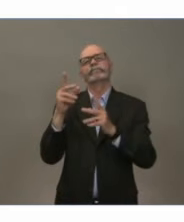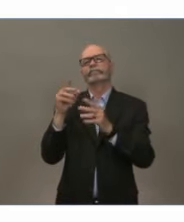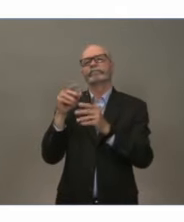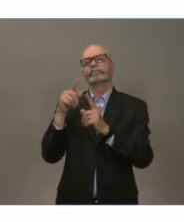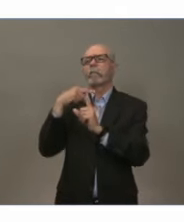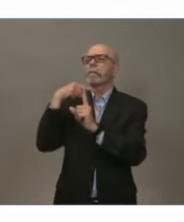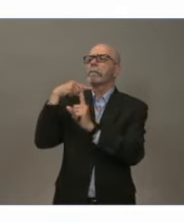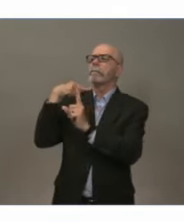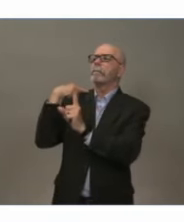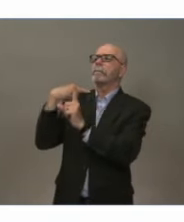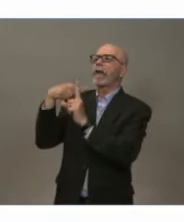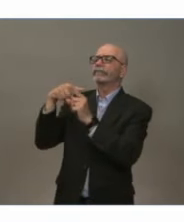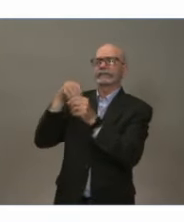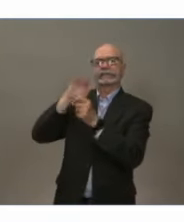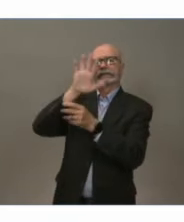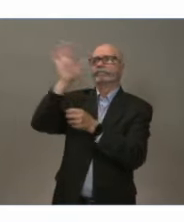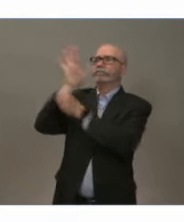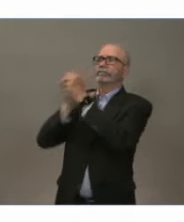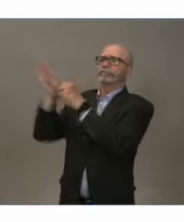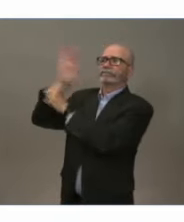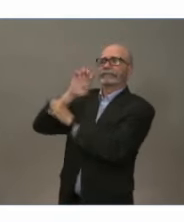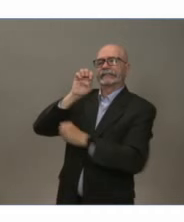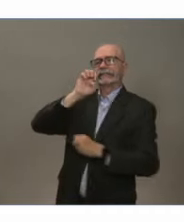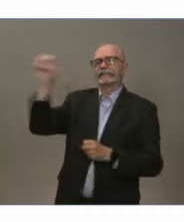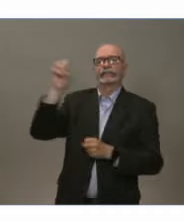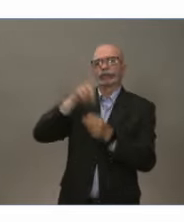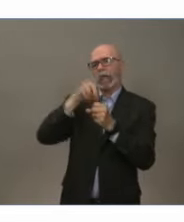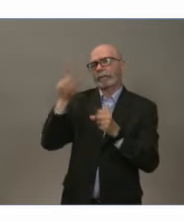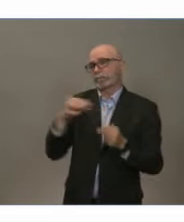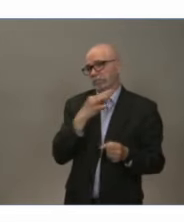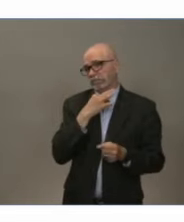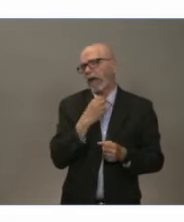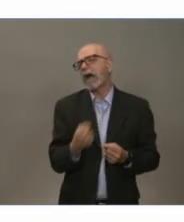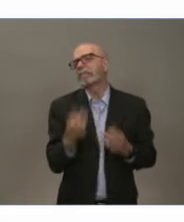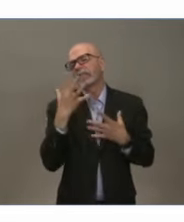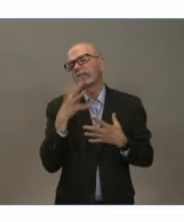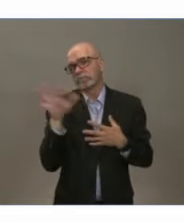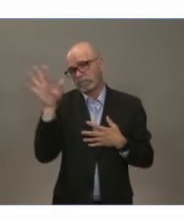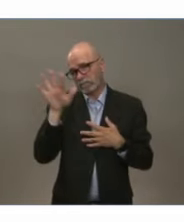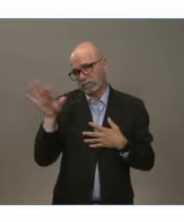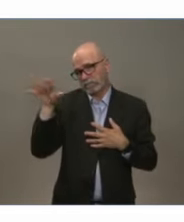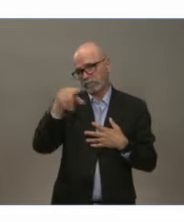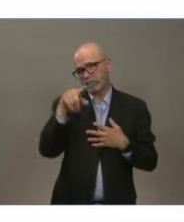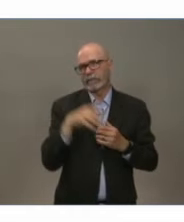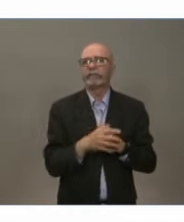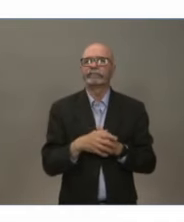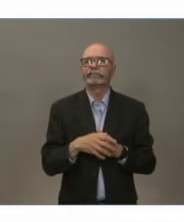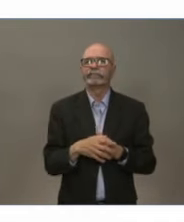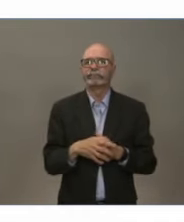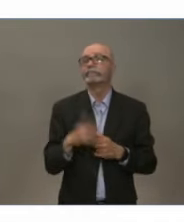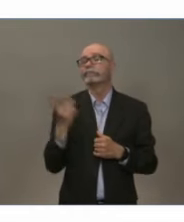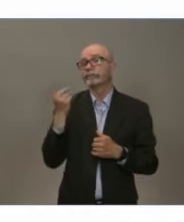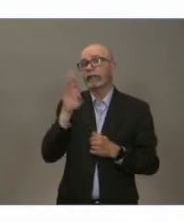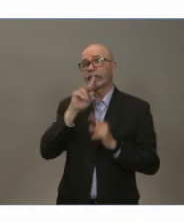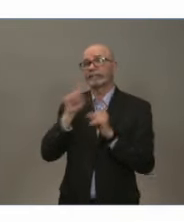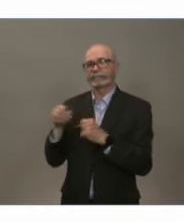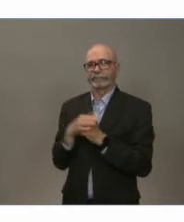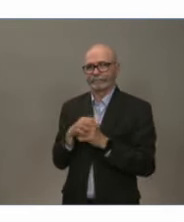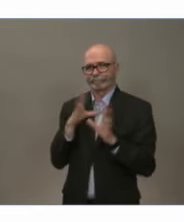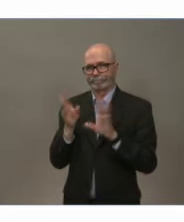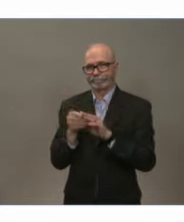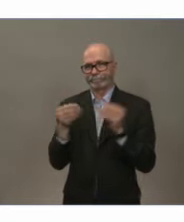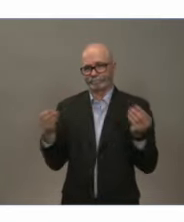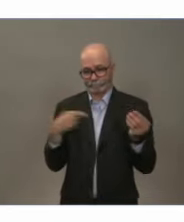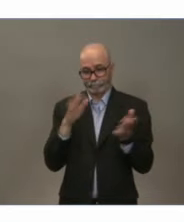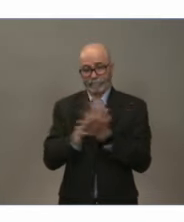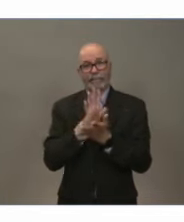COVID. Do we have a current tally, a number? So I don't have those numbers in front of me. I